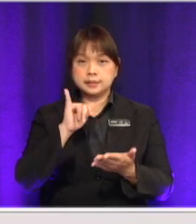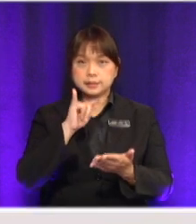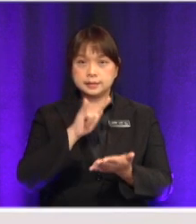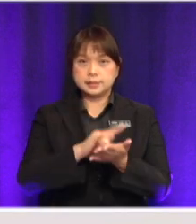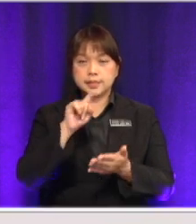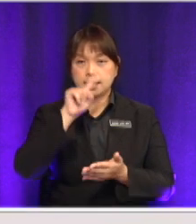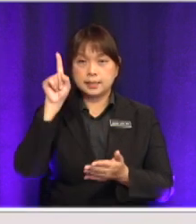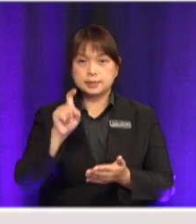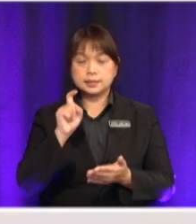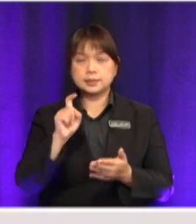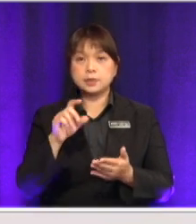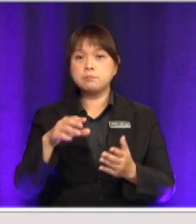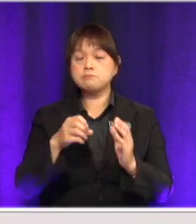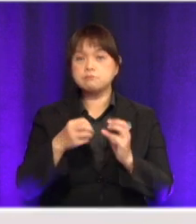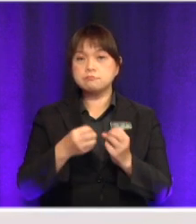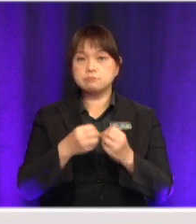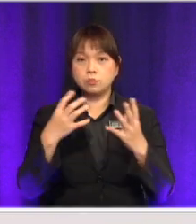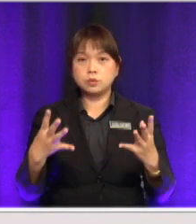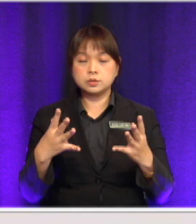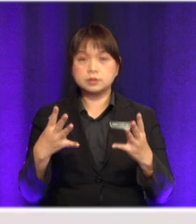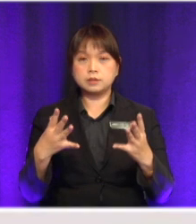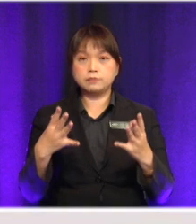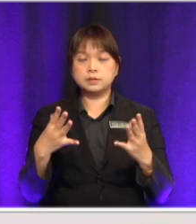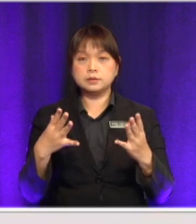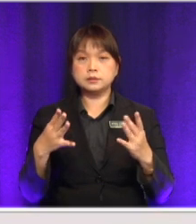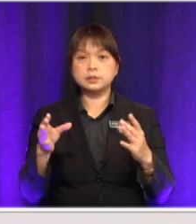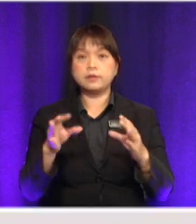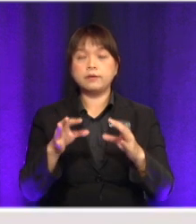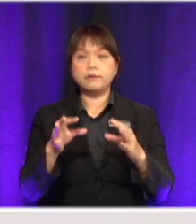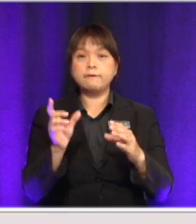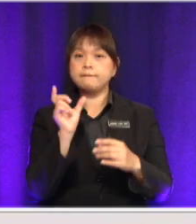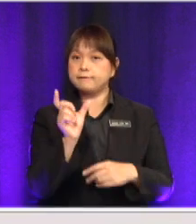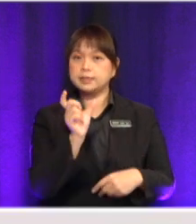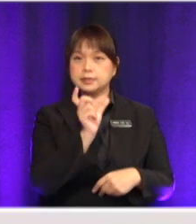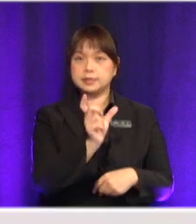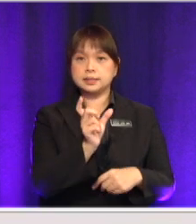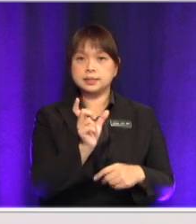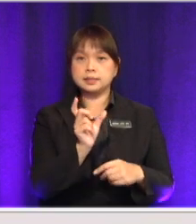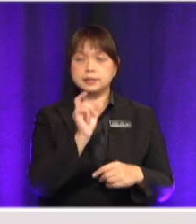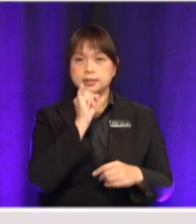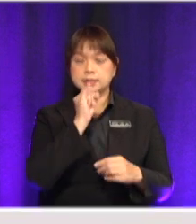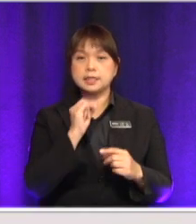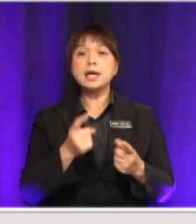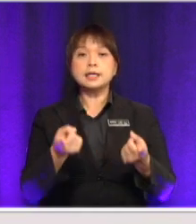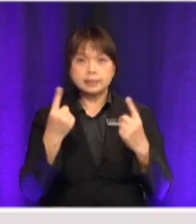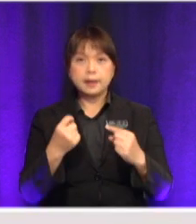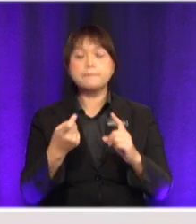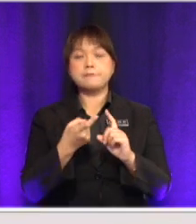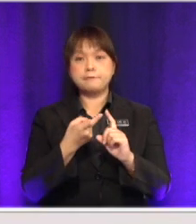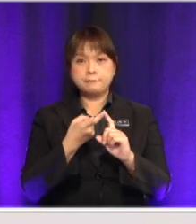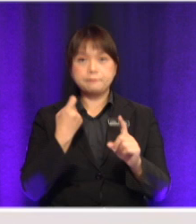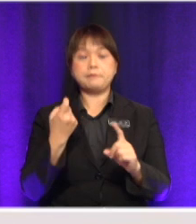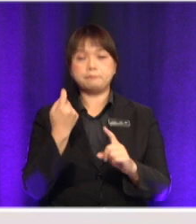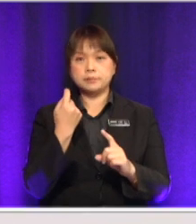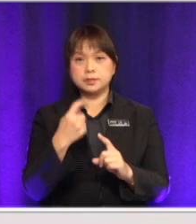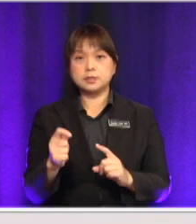phrases come from the reading text itself. Not 100%, but they will take chunks out from